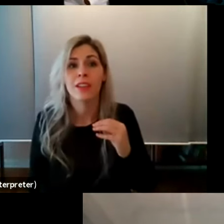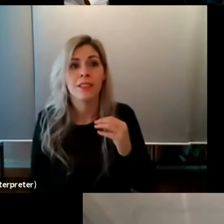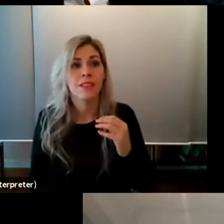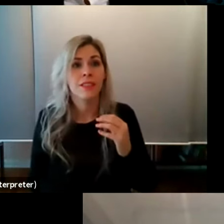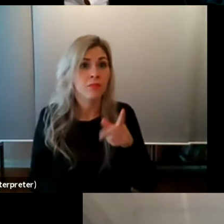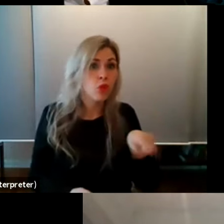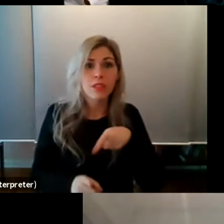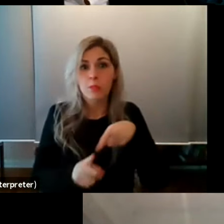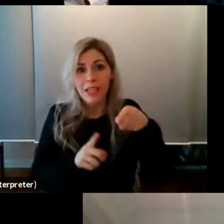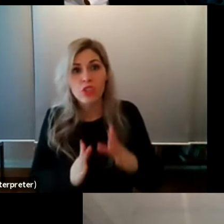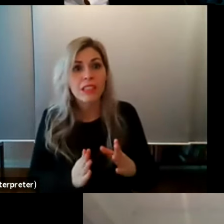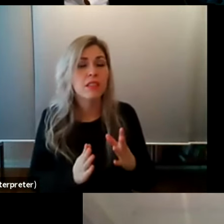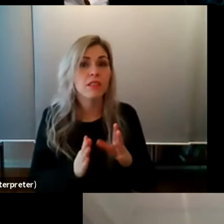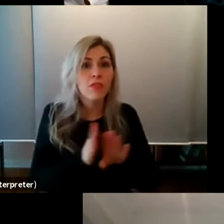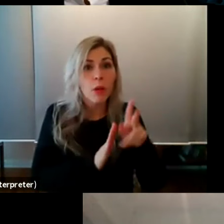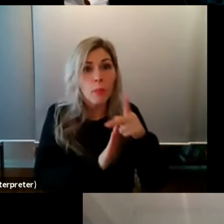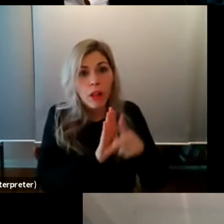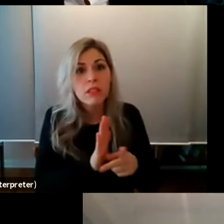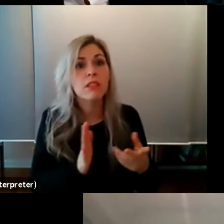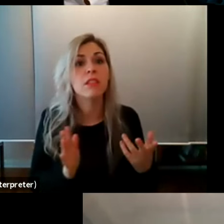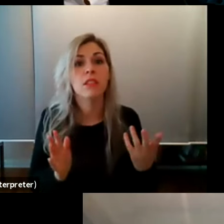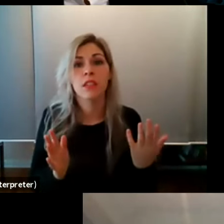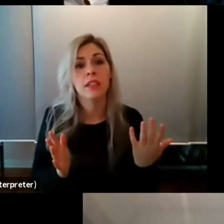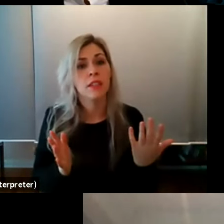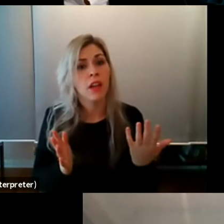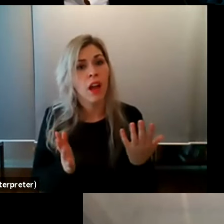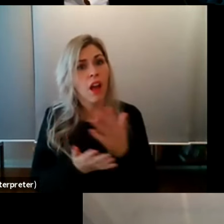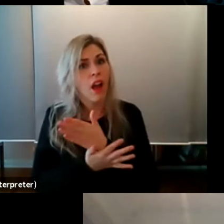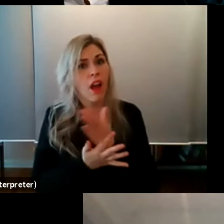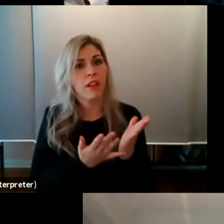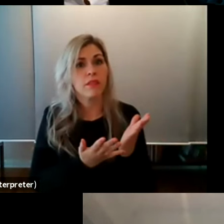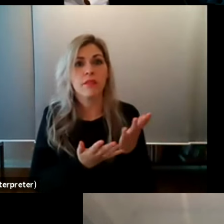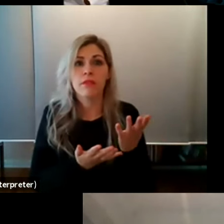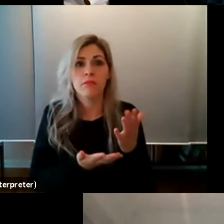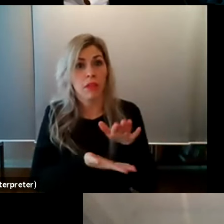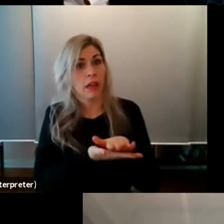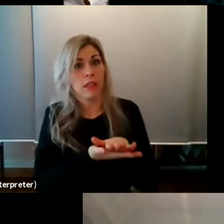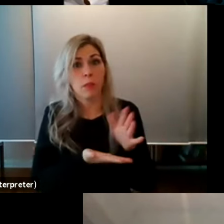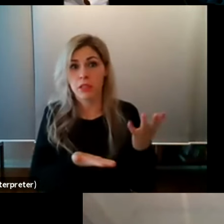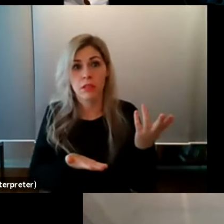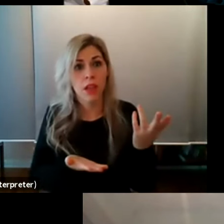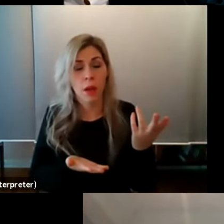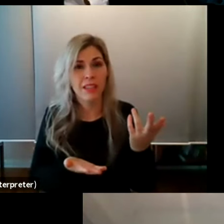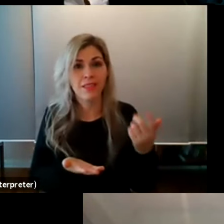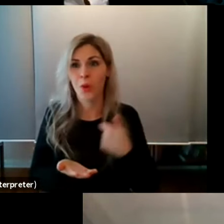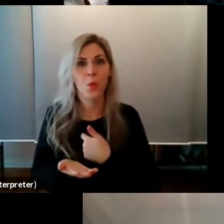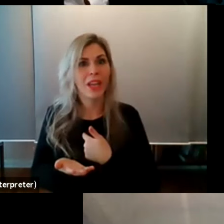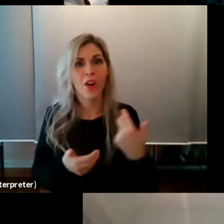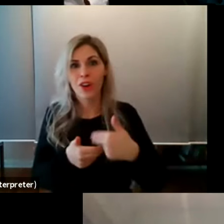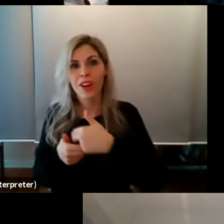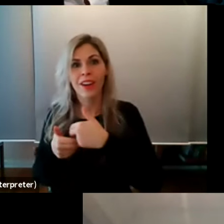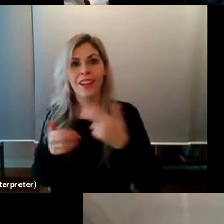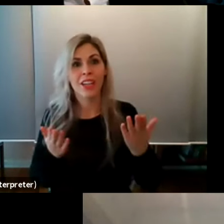specialists in policy development and as academician. And we are here as